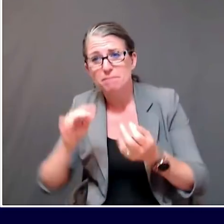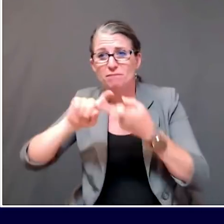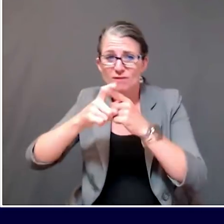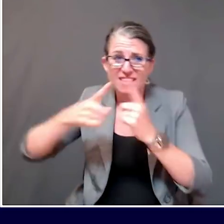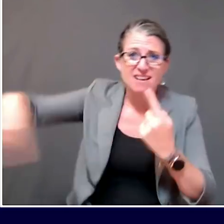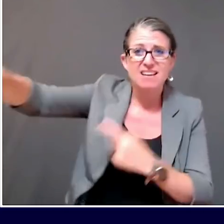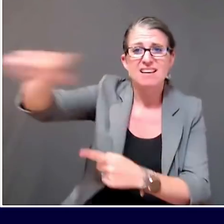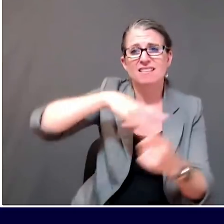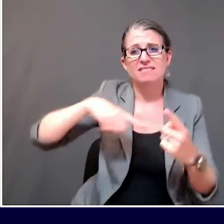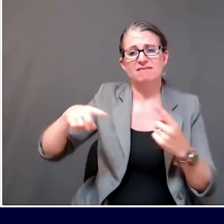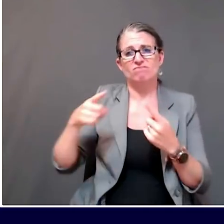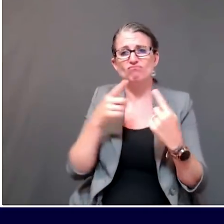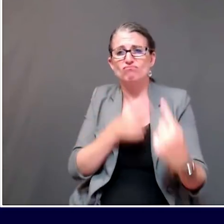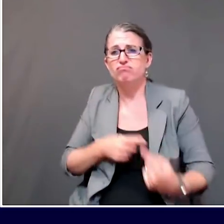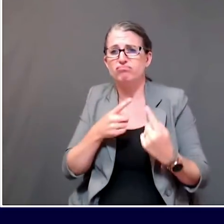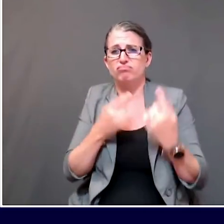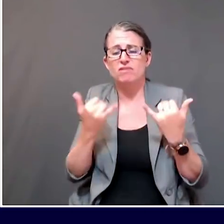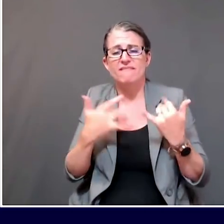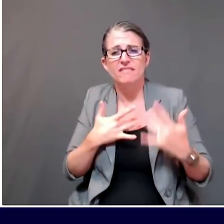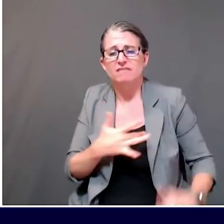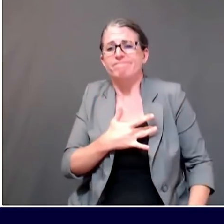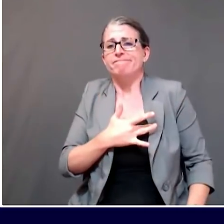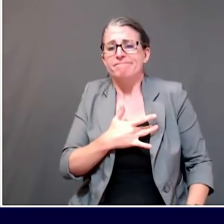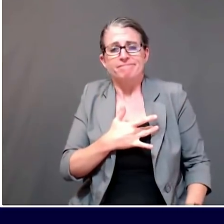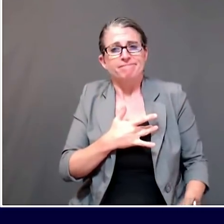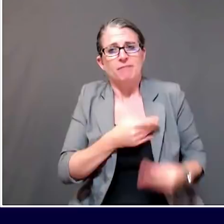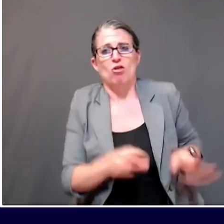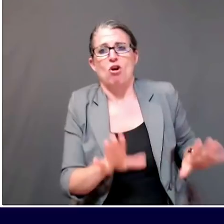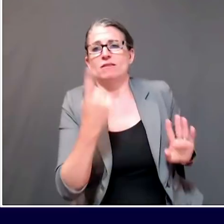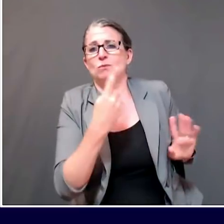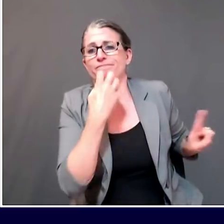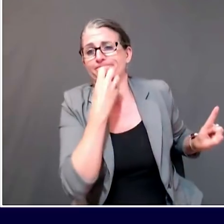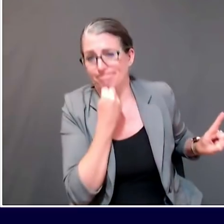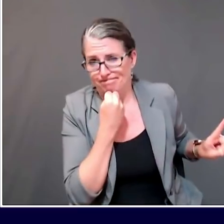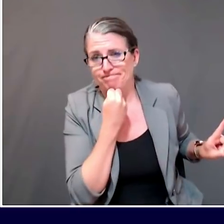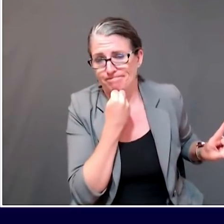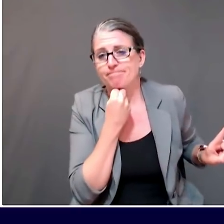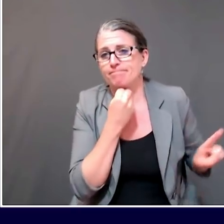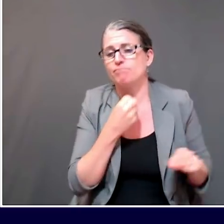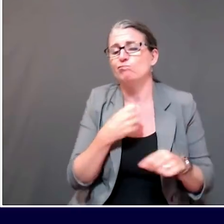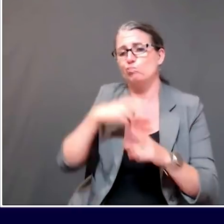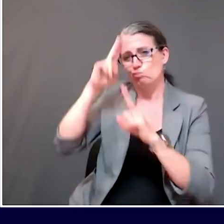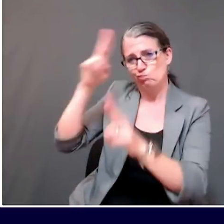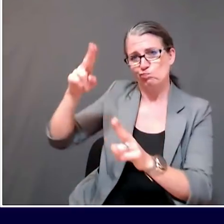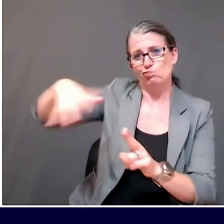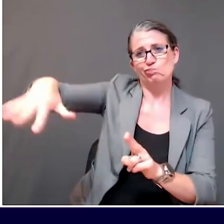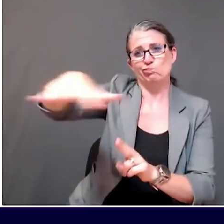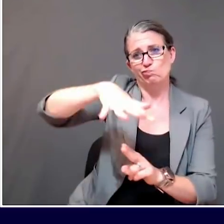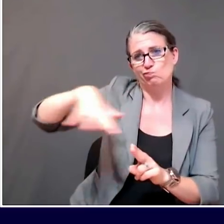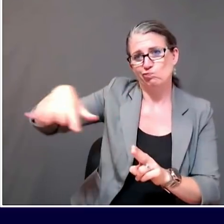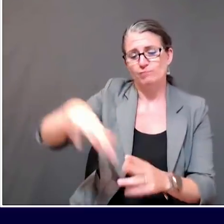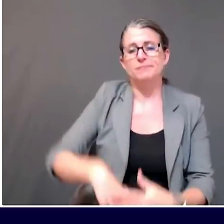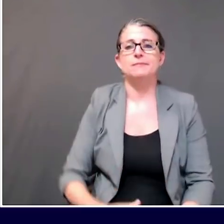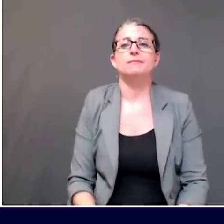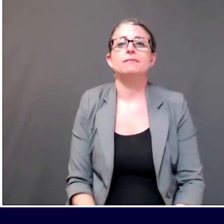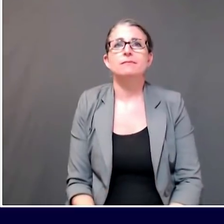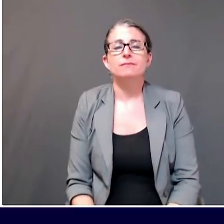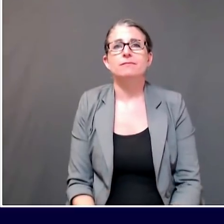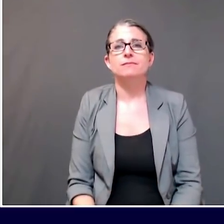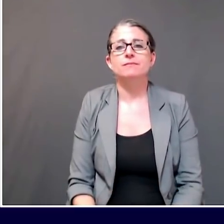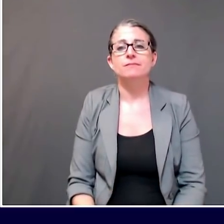individual's family, friends, and community our deepest condolences as they grieve his loss.